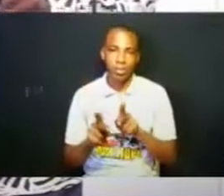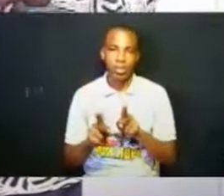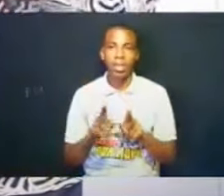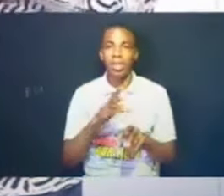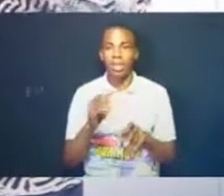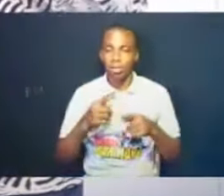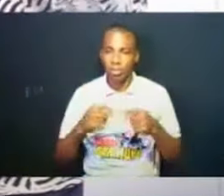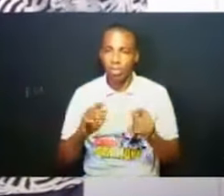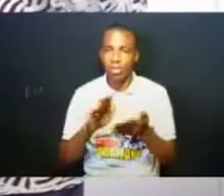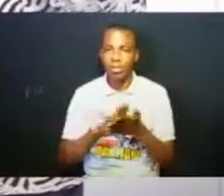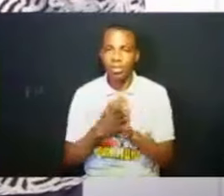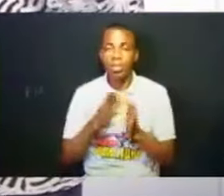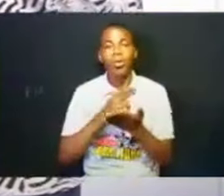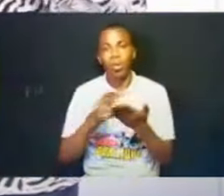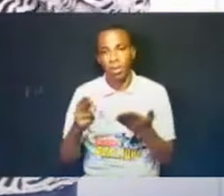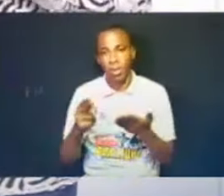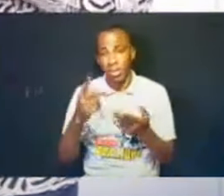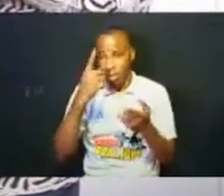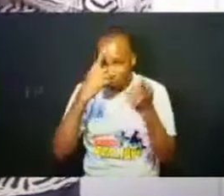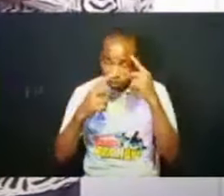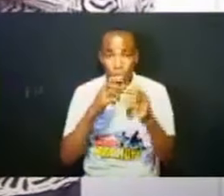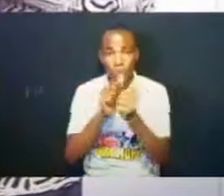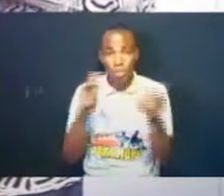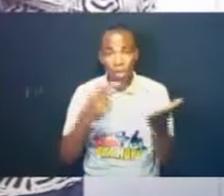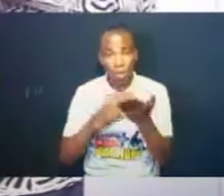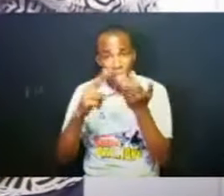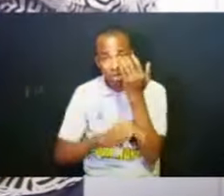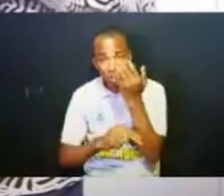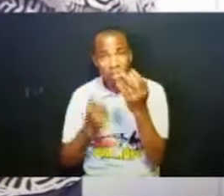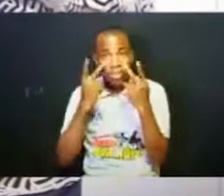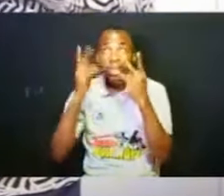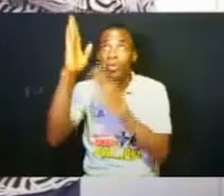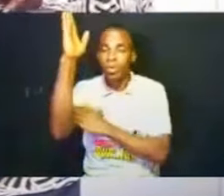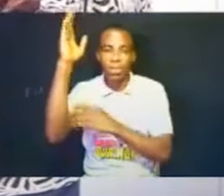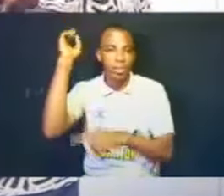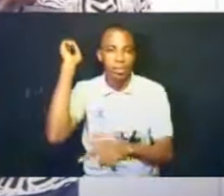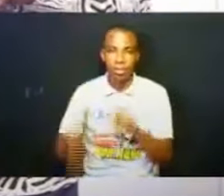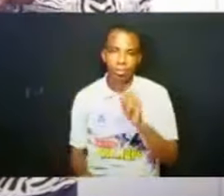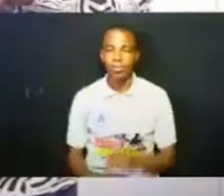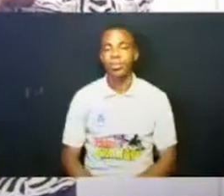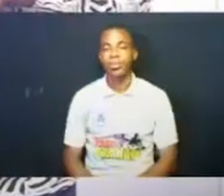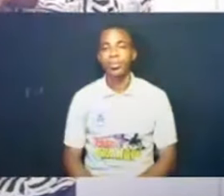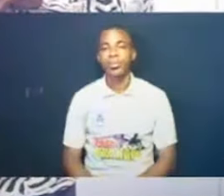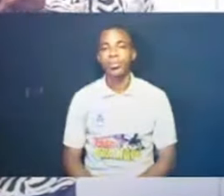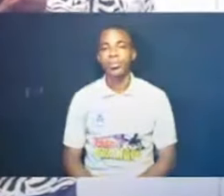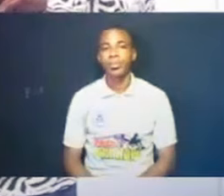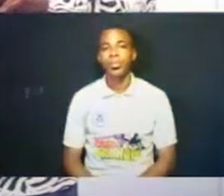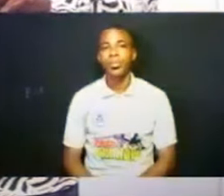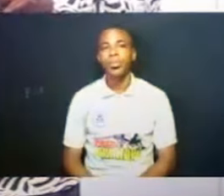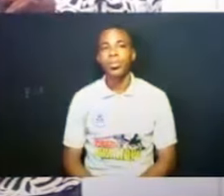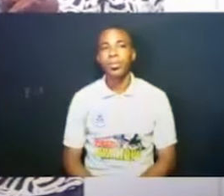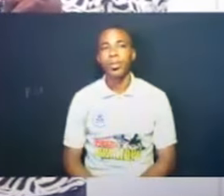the Lord. Yeah, Hebrew 4:1 eti dumienu enyimu dunayen. Chirosem na se